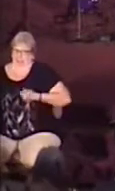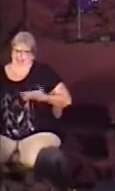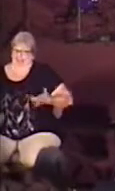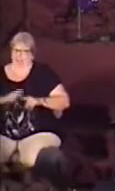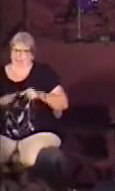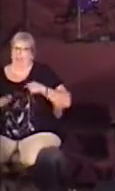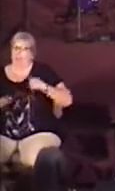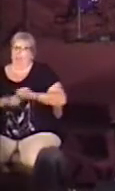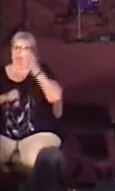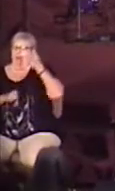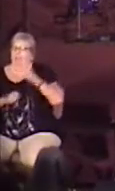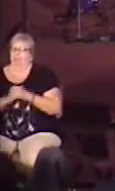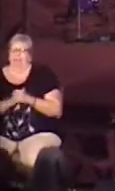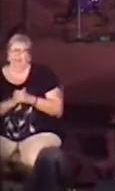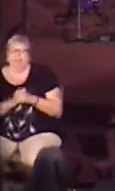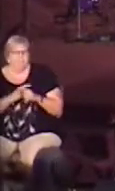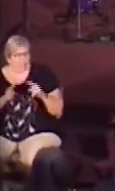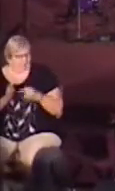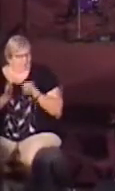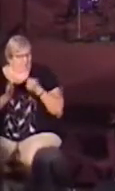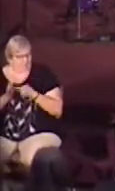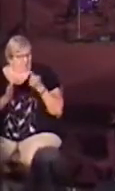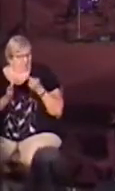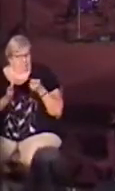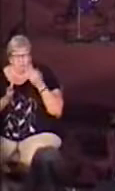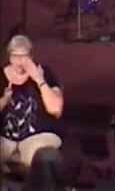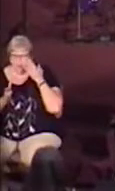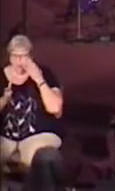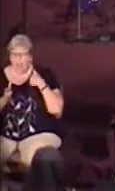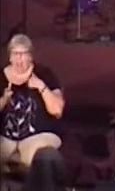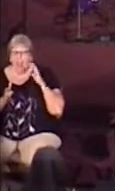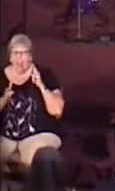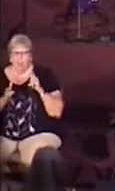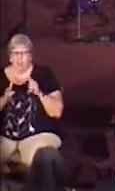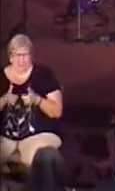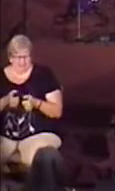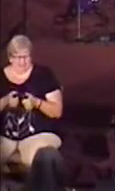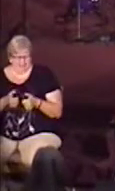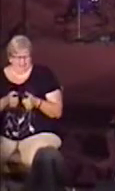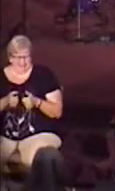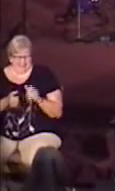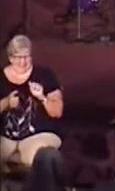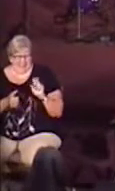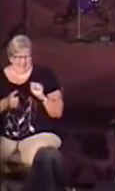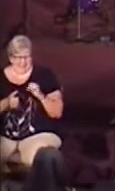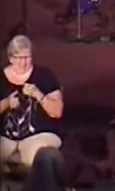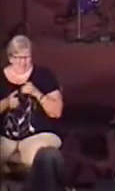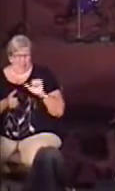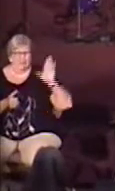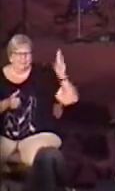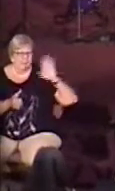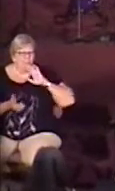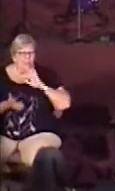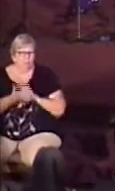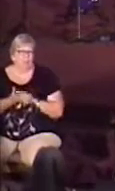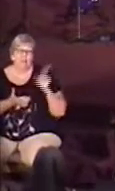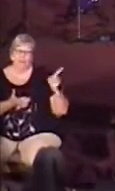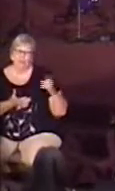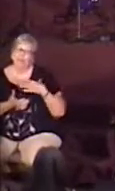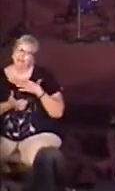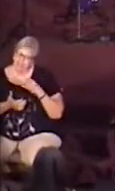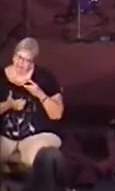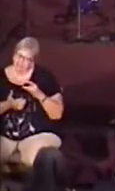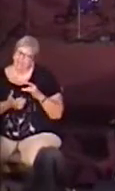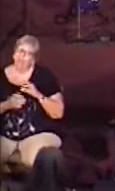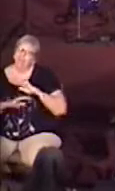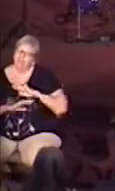won. But sometimes, you know, I'll text Angel, you know, we'll decide to go out to eat, and Angel is a people pleaser. She wants me